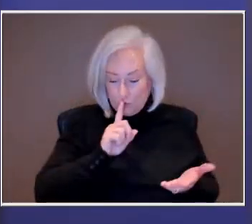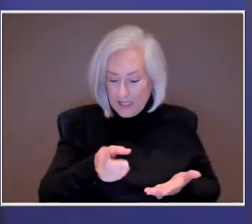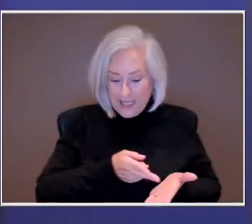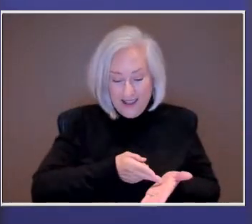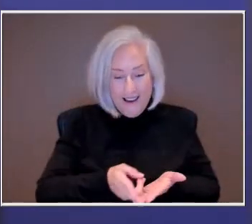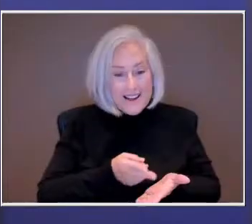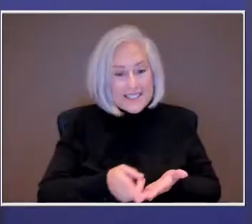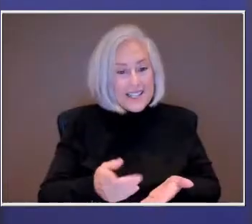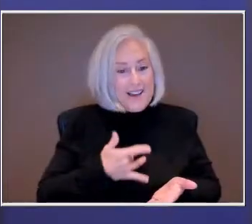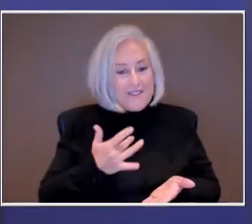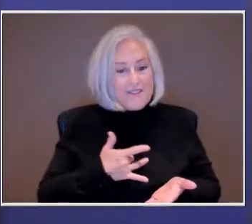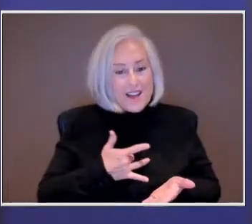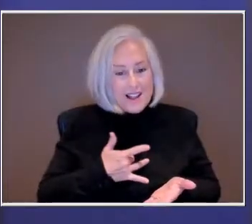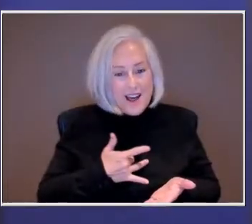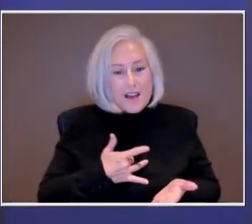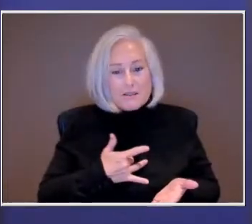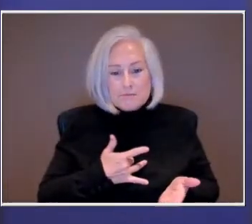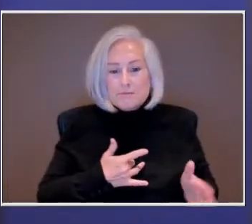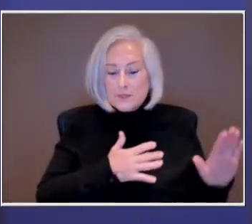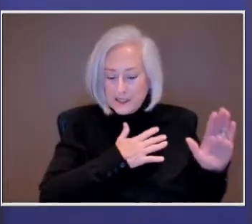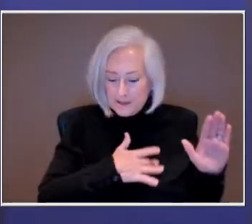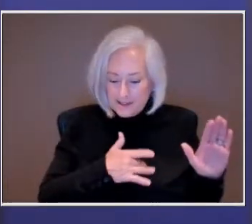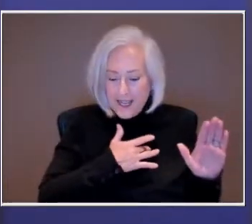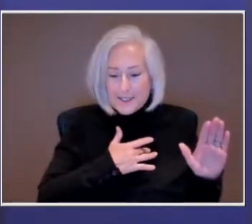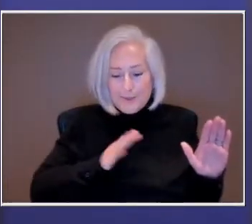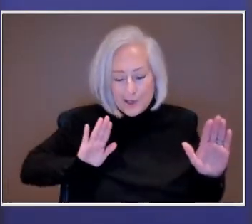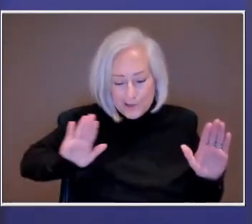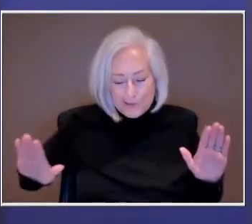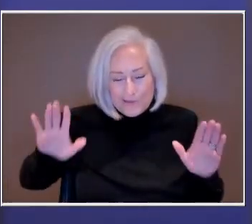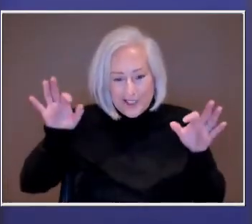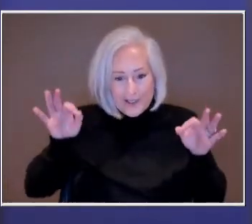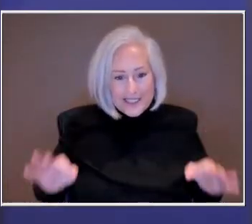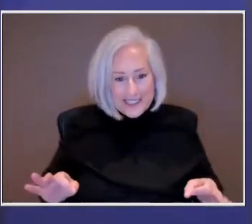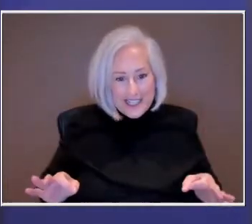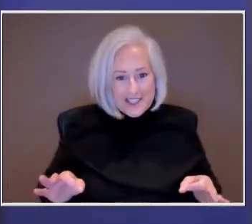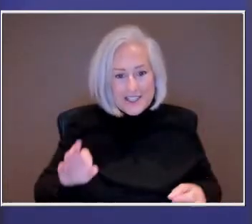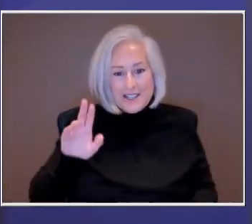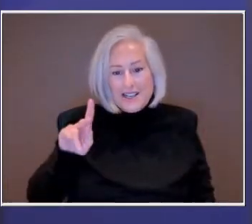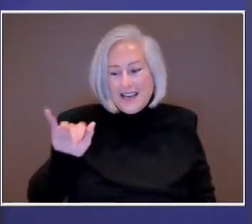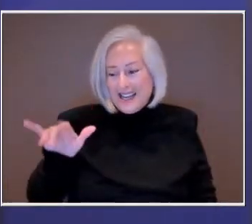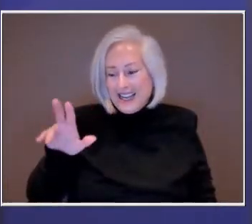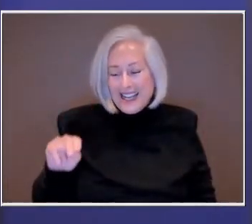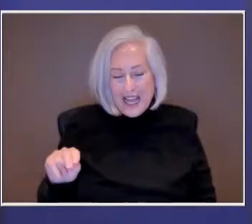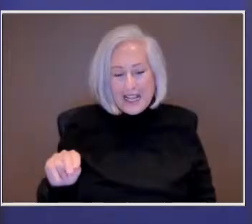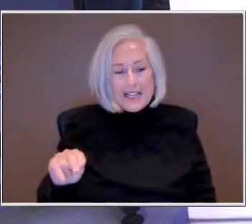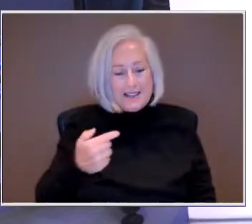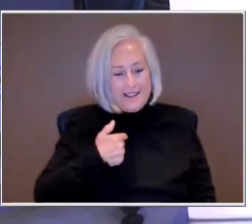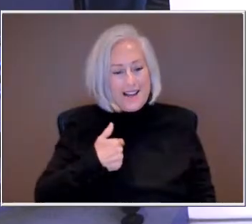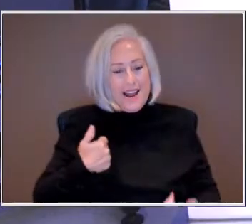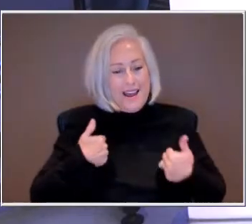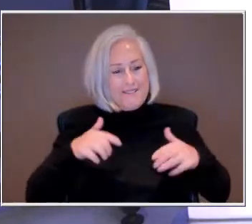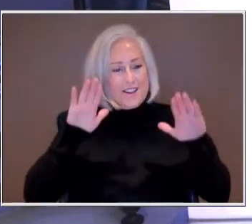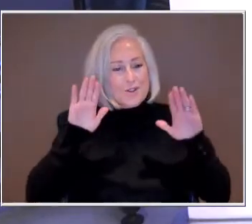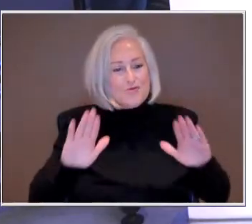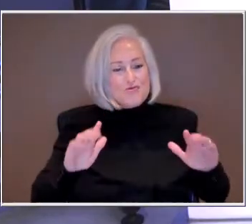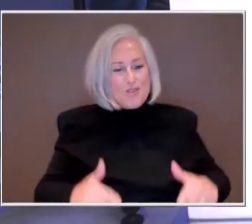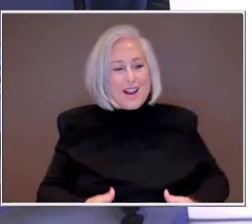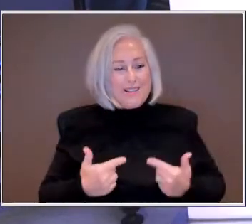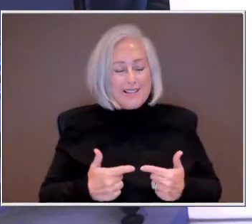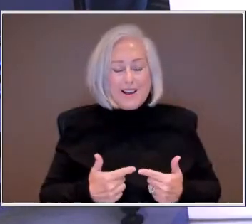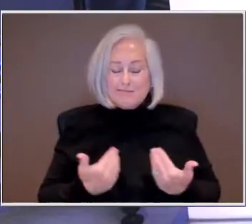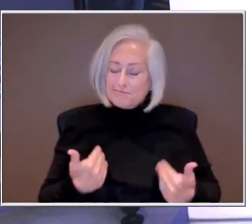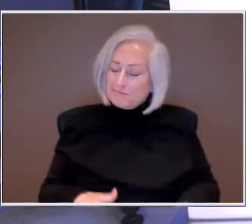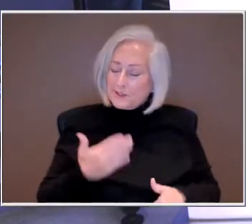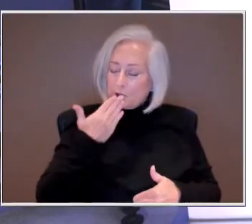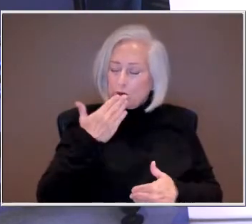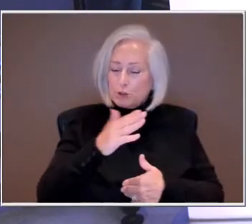that's a testament to their decision and to Kaylin that I'm able to do and live a great life now. Talk about perspective.